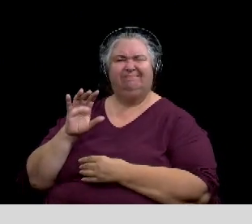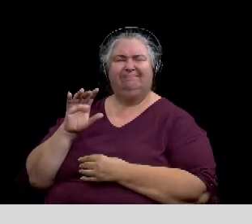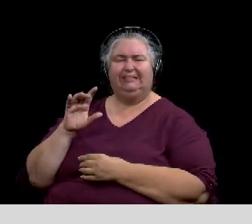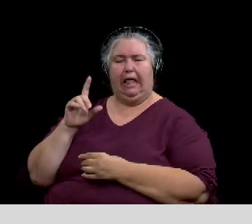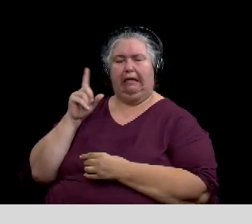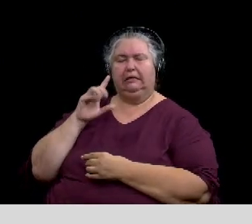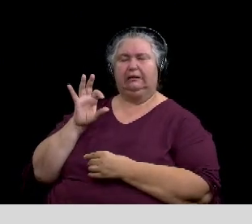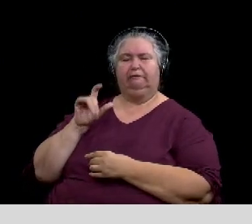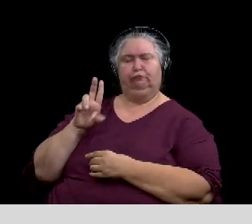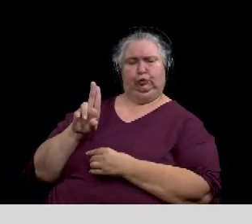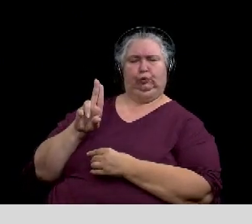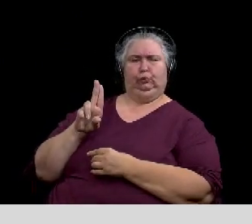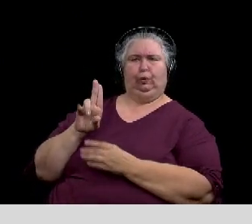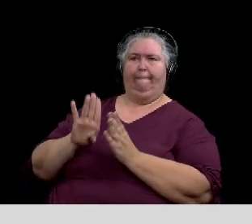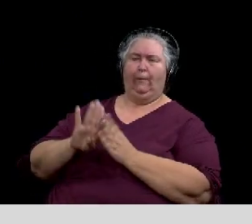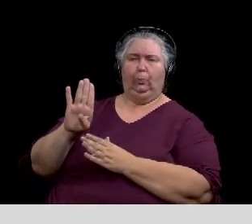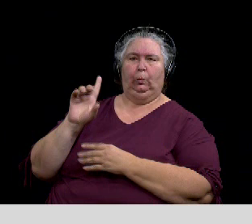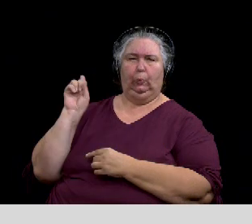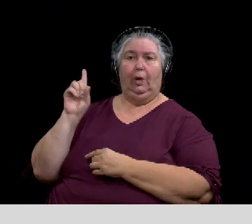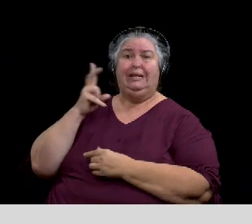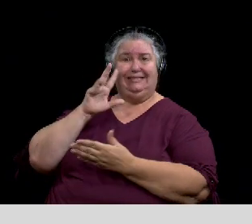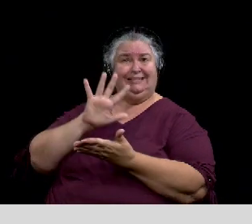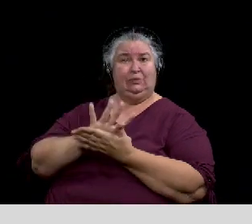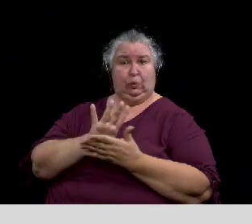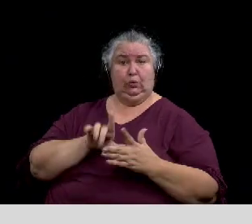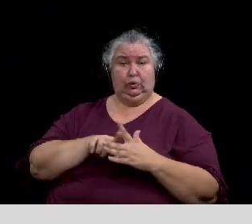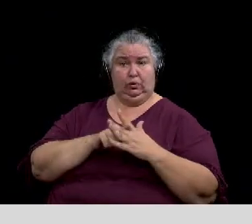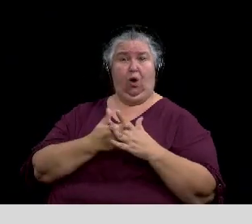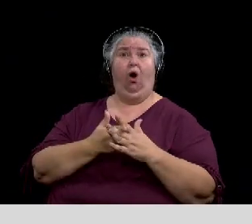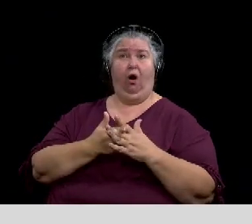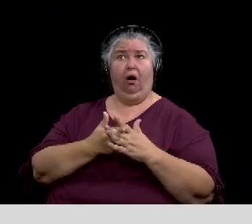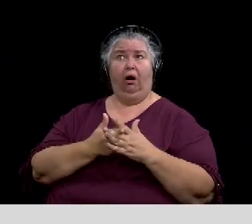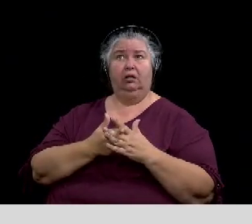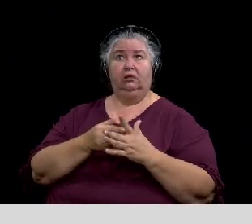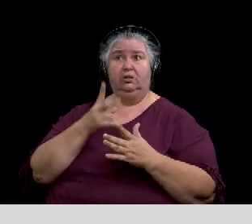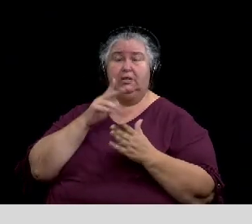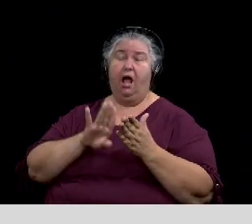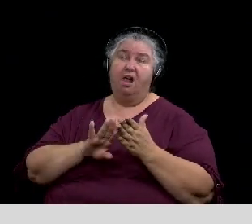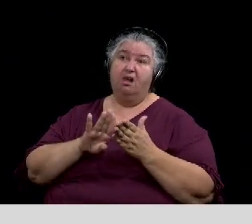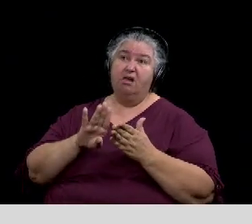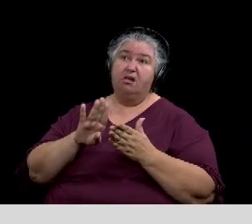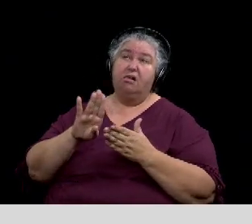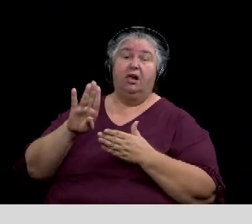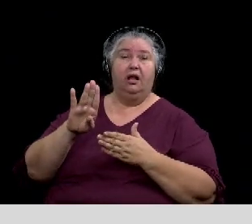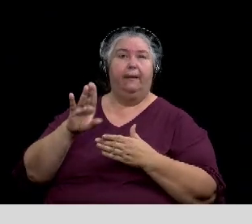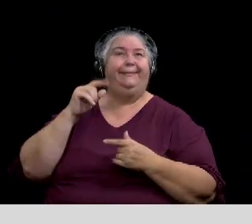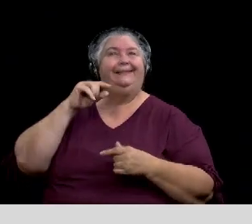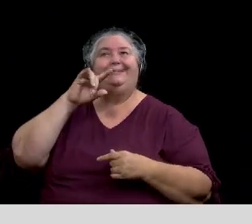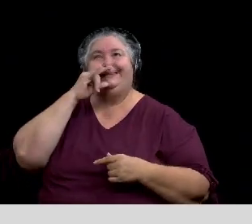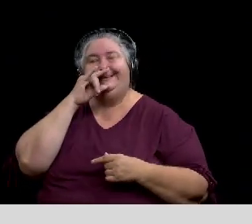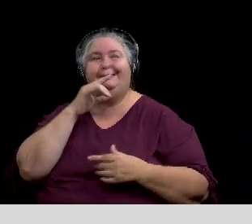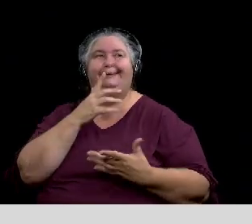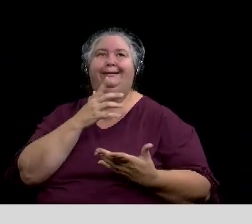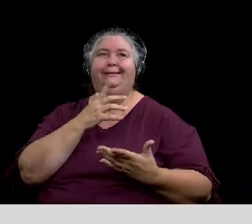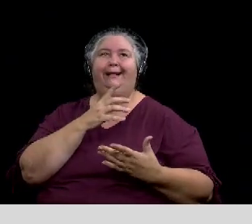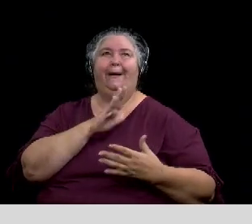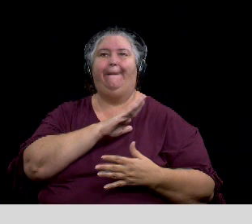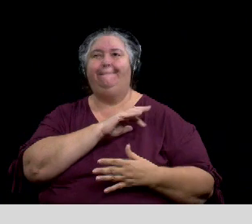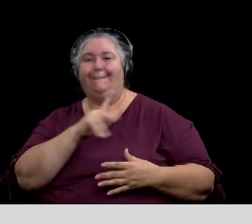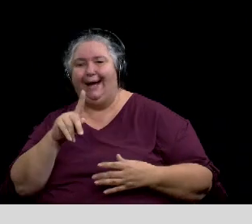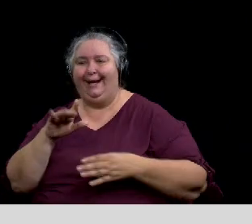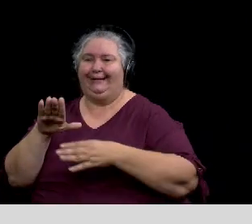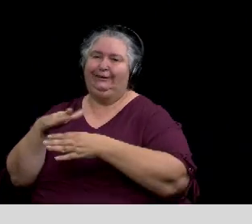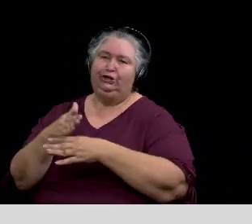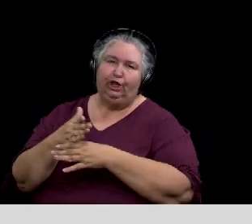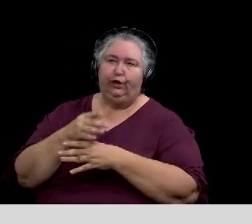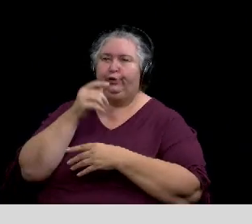here. You see school starts and you get a climb in cases because kids are sharing